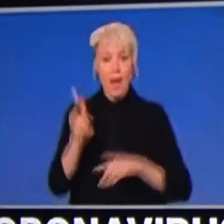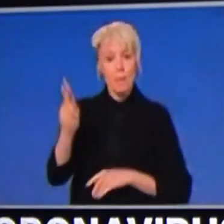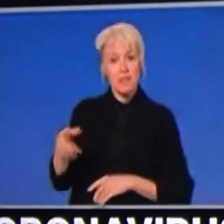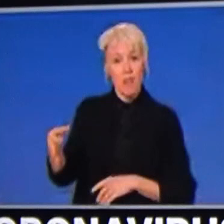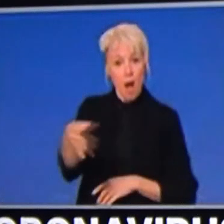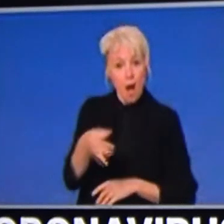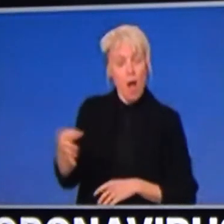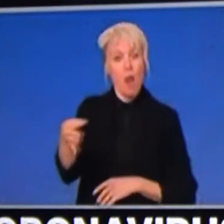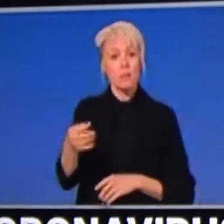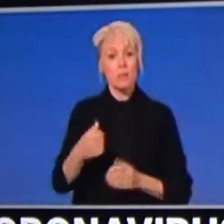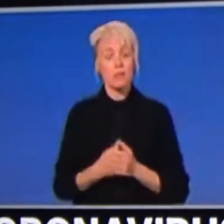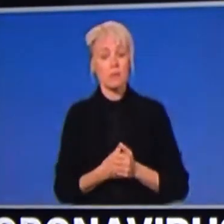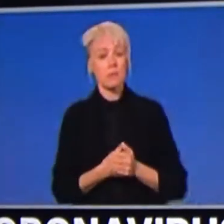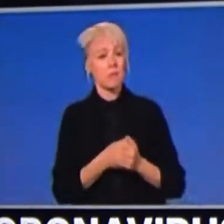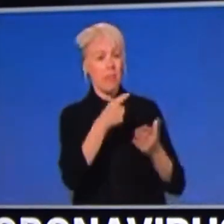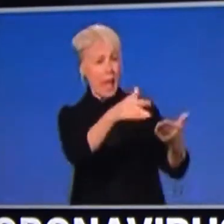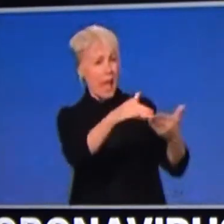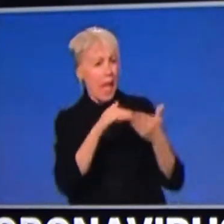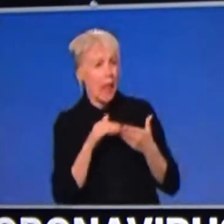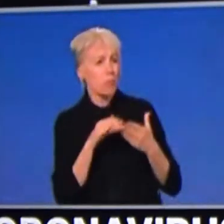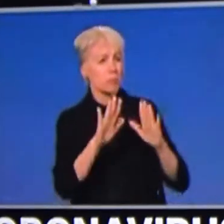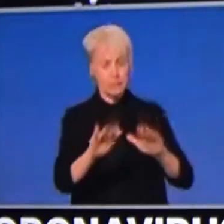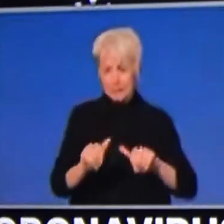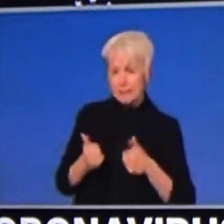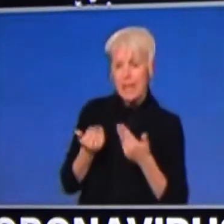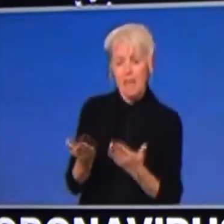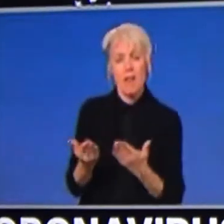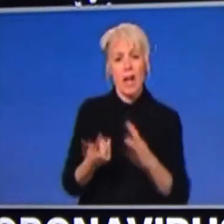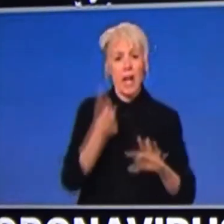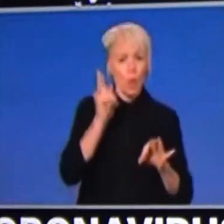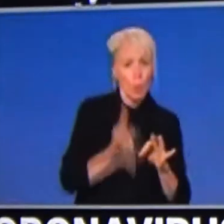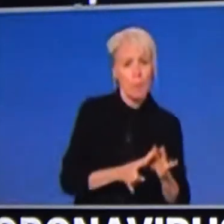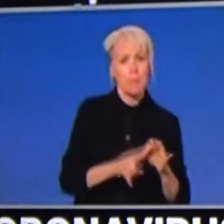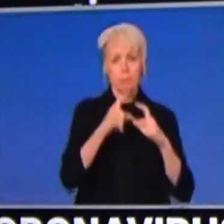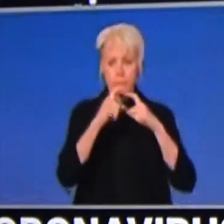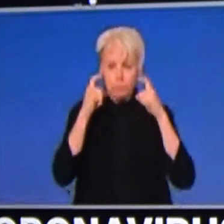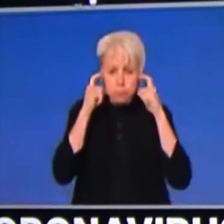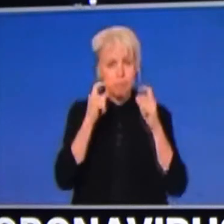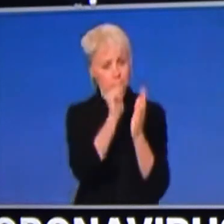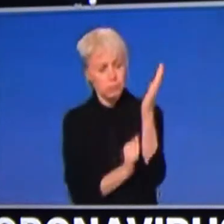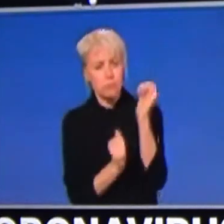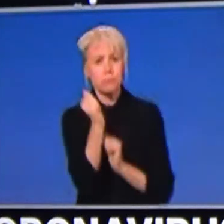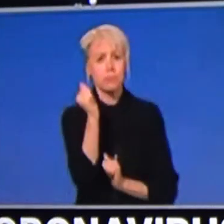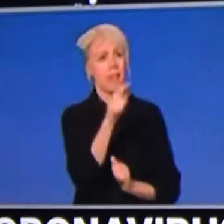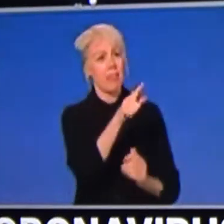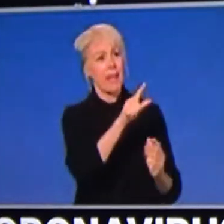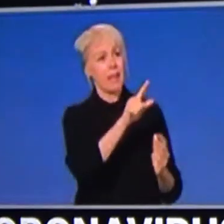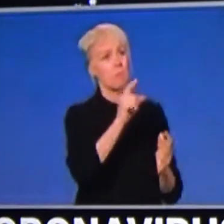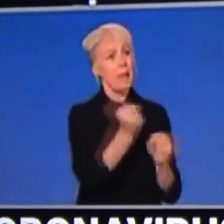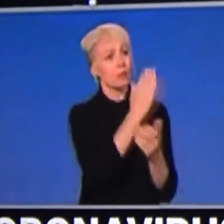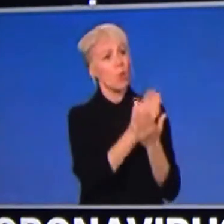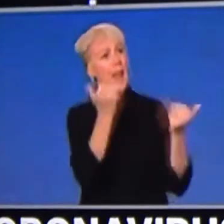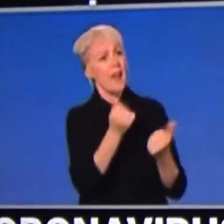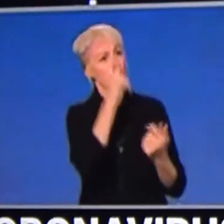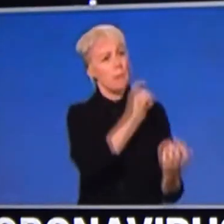the Pacific, 68 shipments of PPE to 20 countries and territories, 35 deployments to countries, assisting Fiji